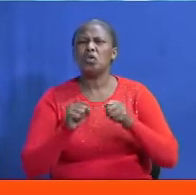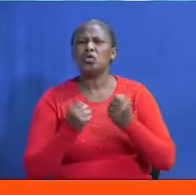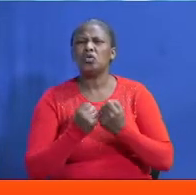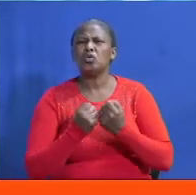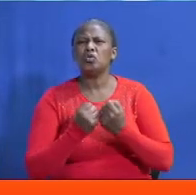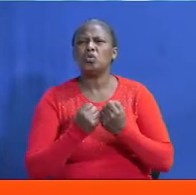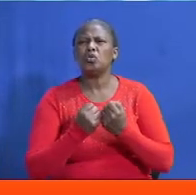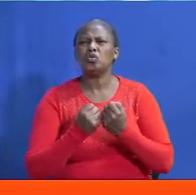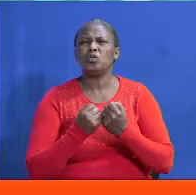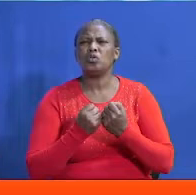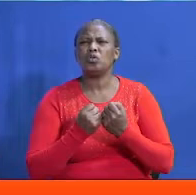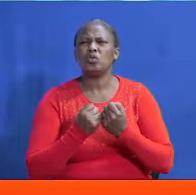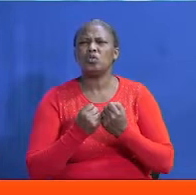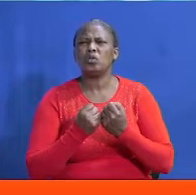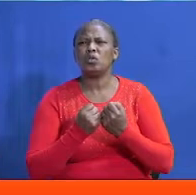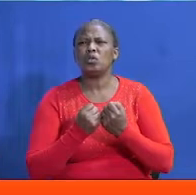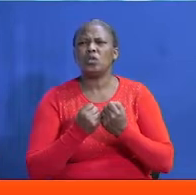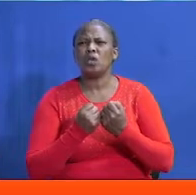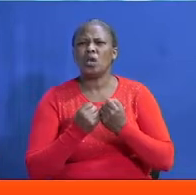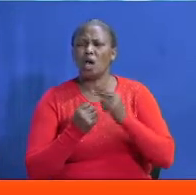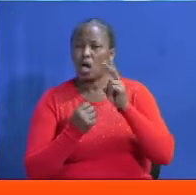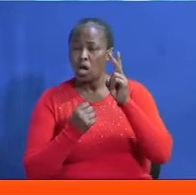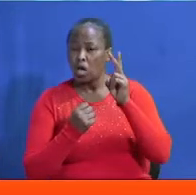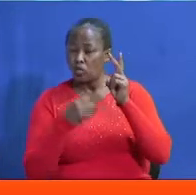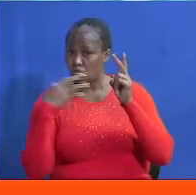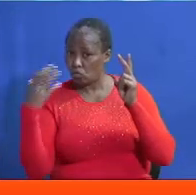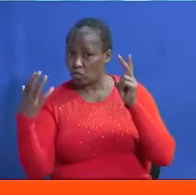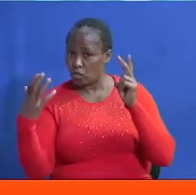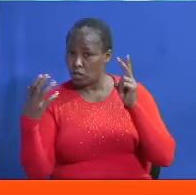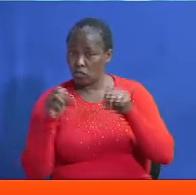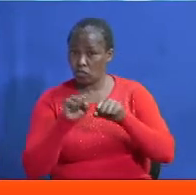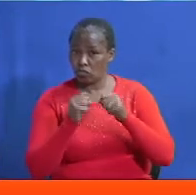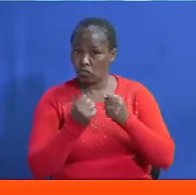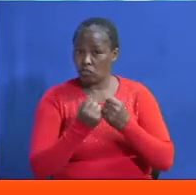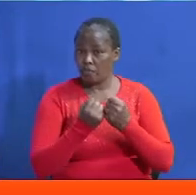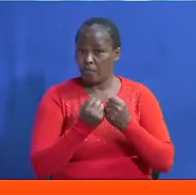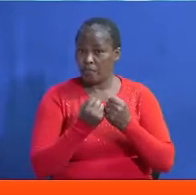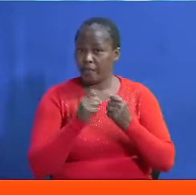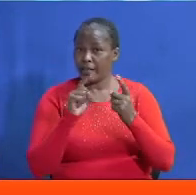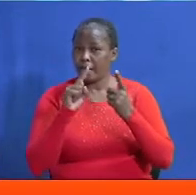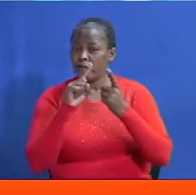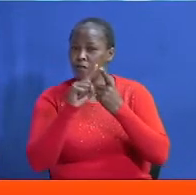The EOSIO system has a two-factor authentication system, mm-hmm. where the first one is